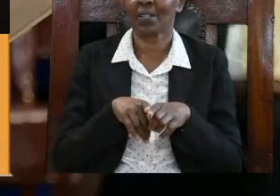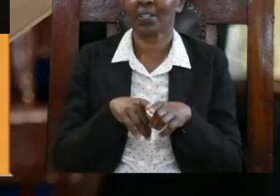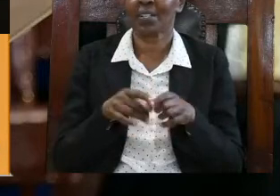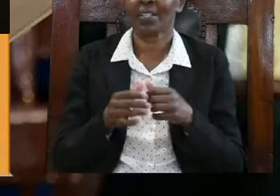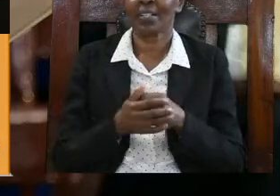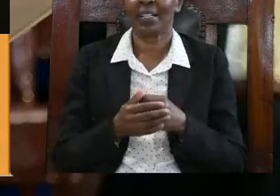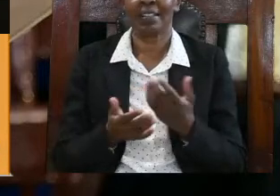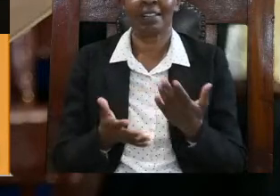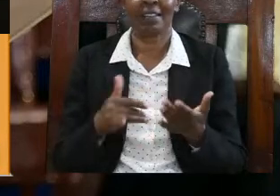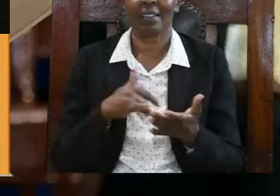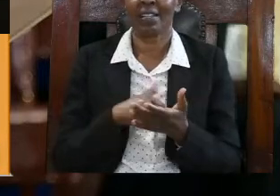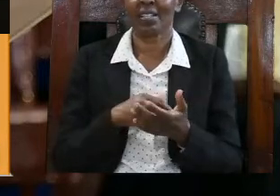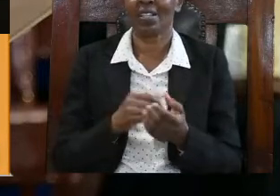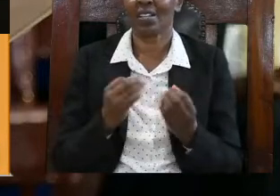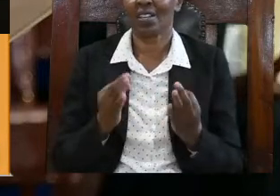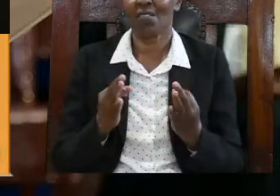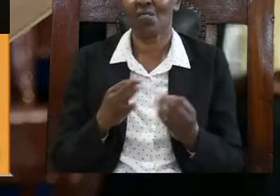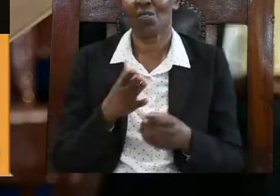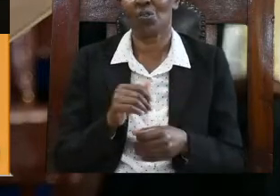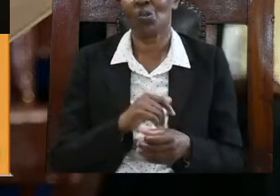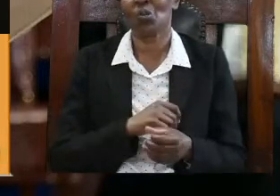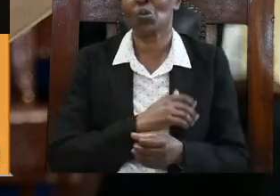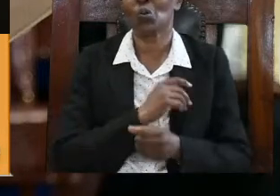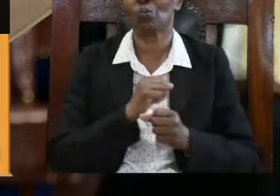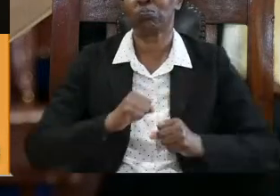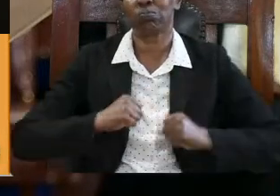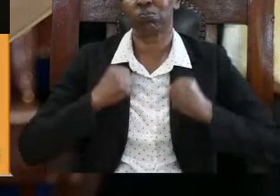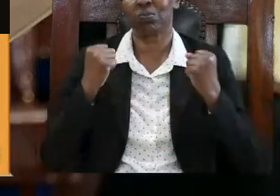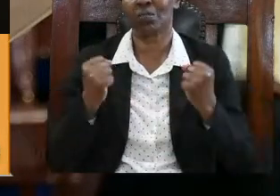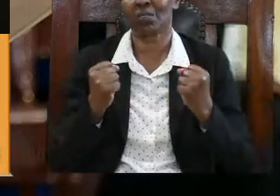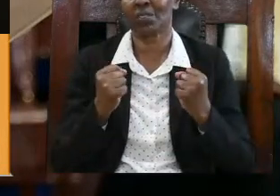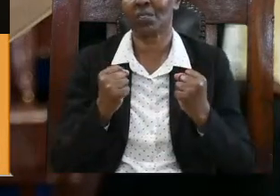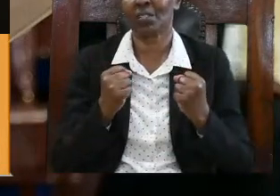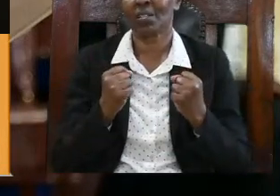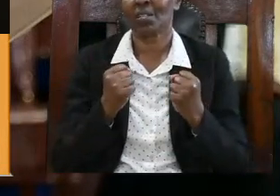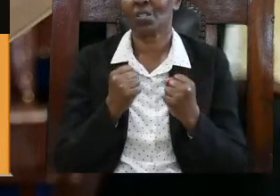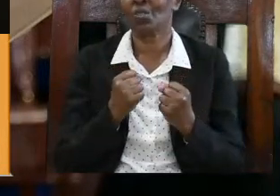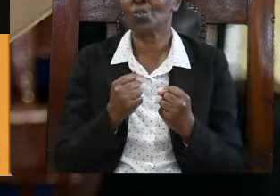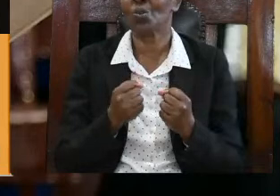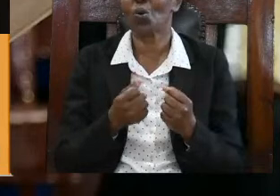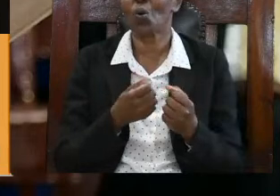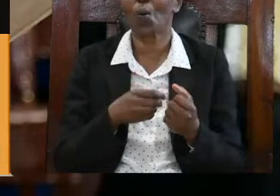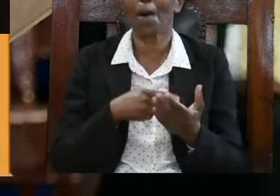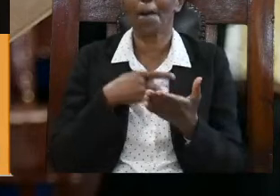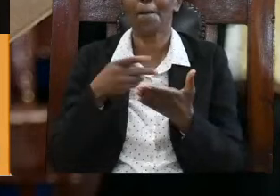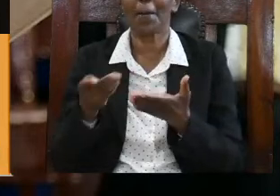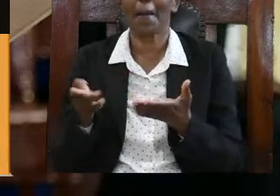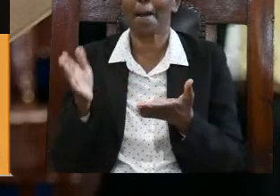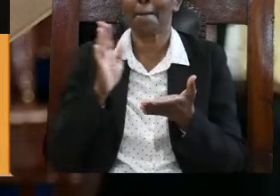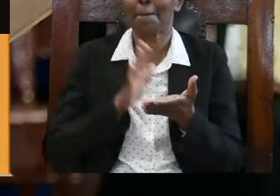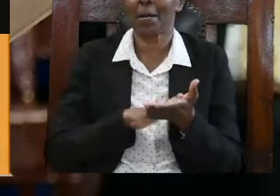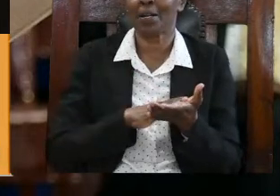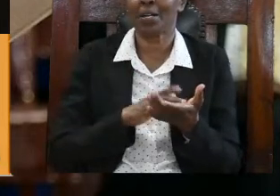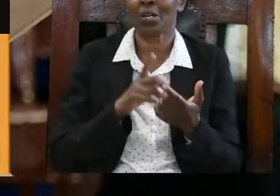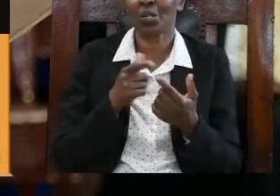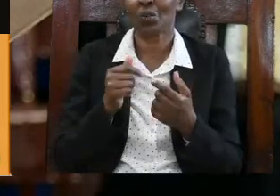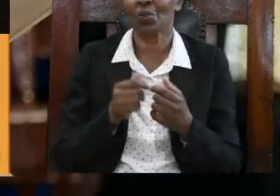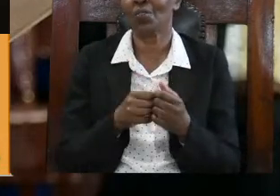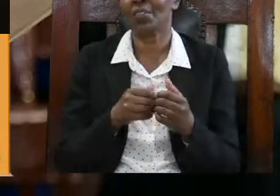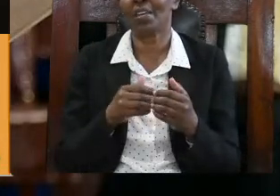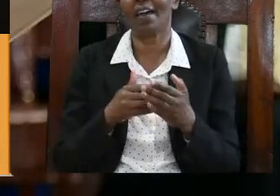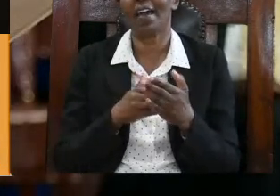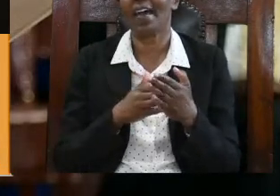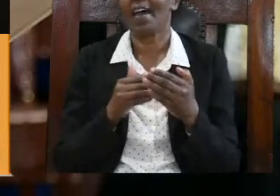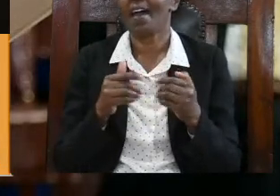were strong, we might take charge of our own fortune and turn back the emerging hardship. If we